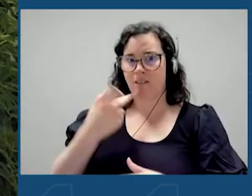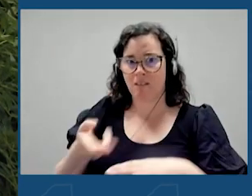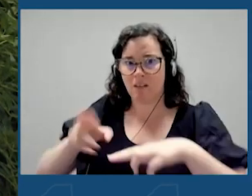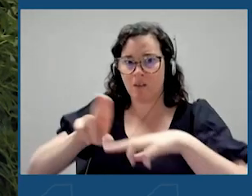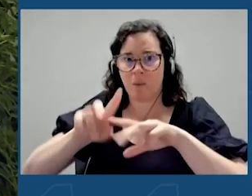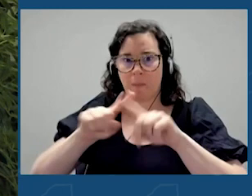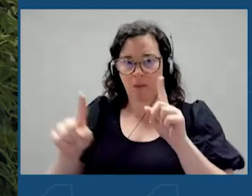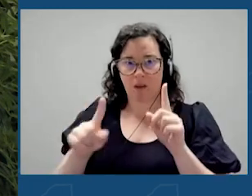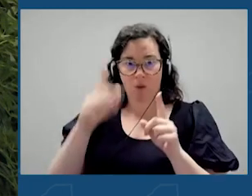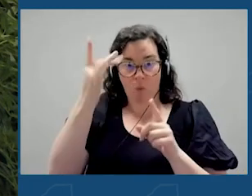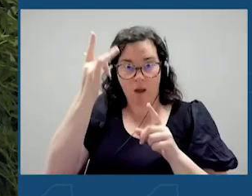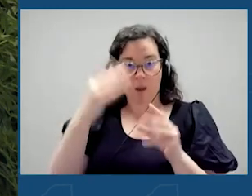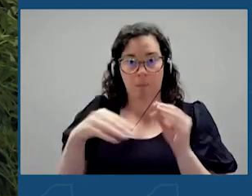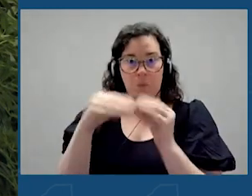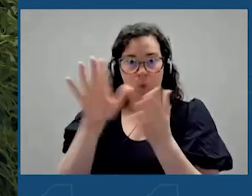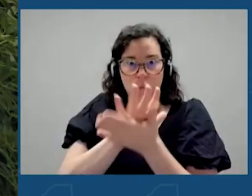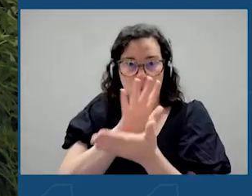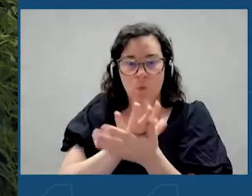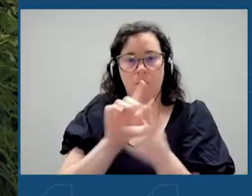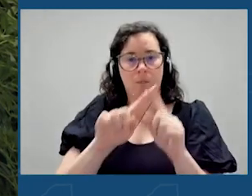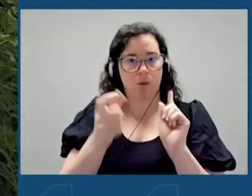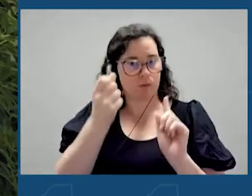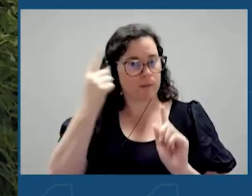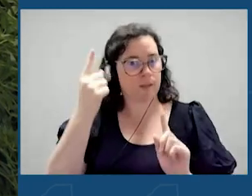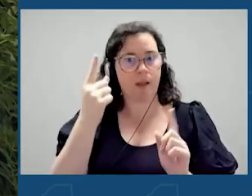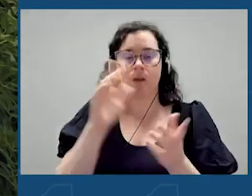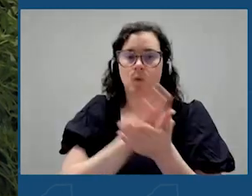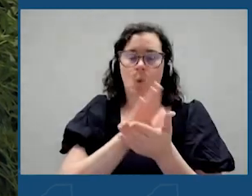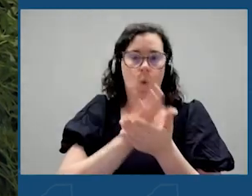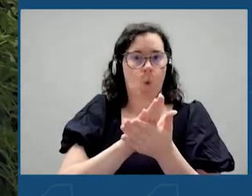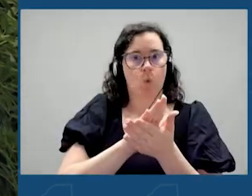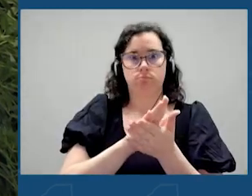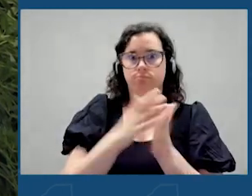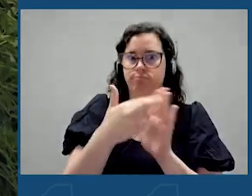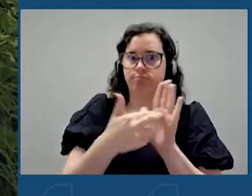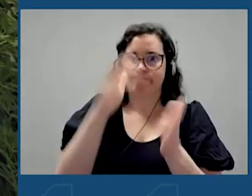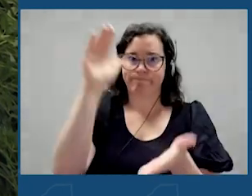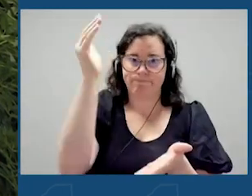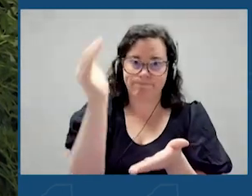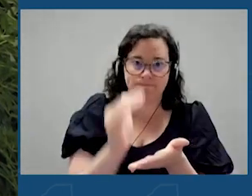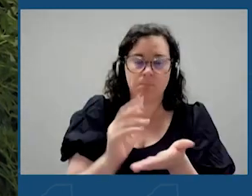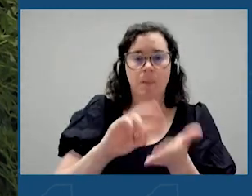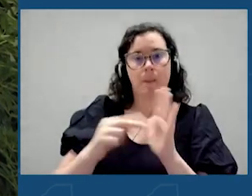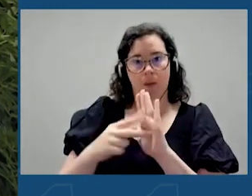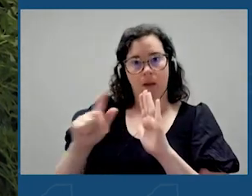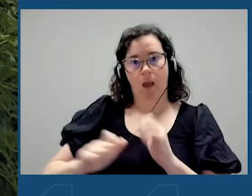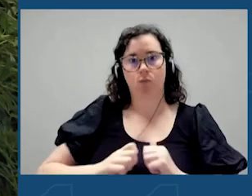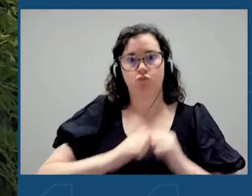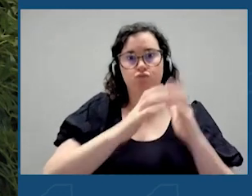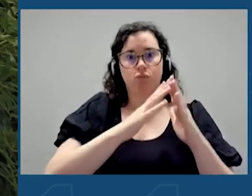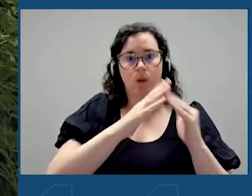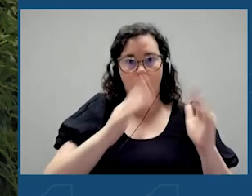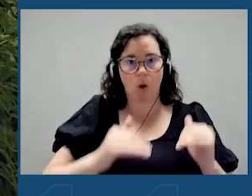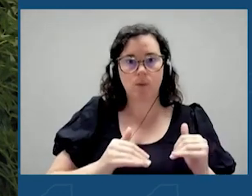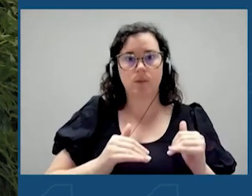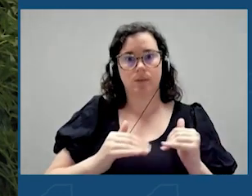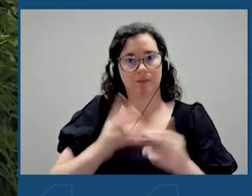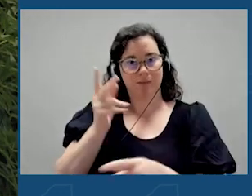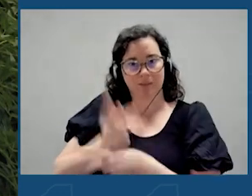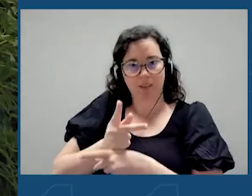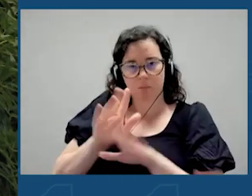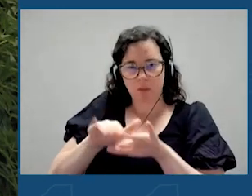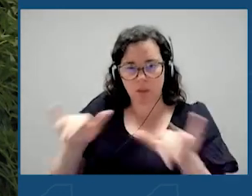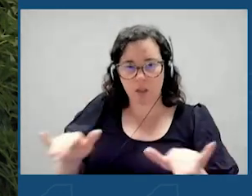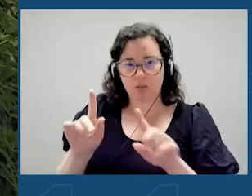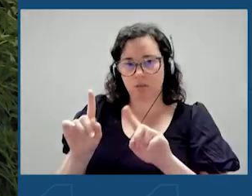down in enrollment. So we really need to build the housing to keep not only our children close to home, but also to